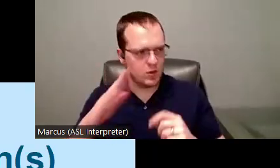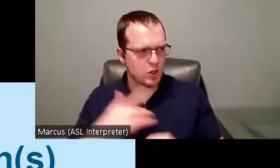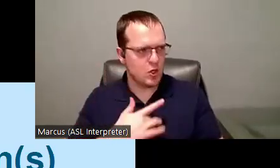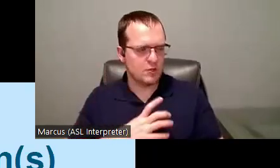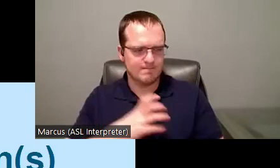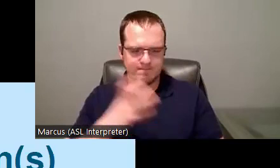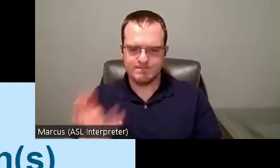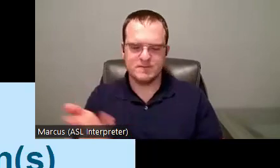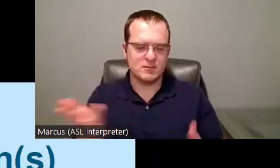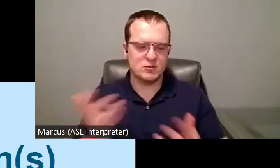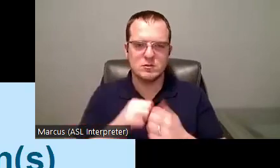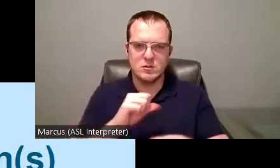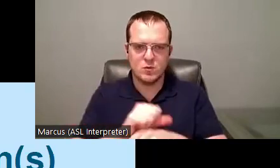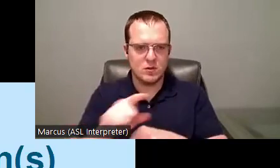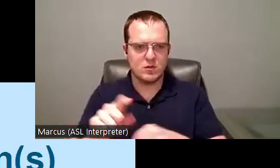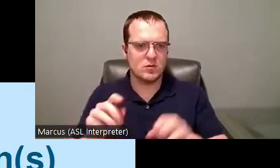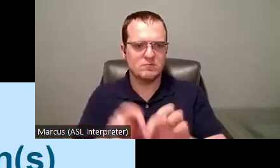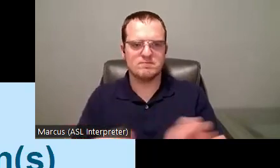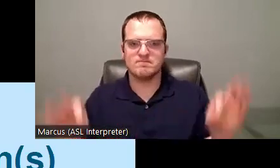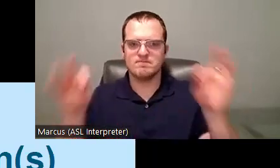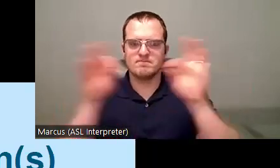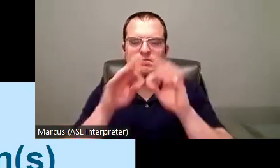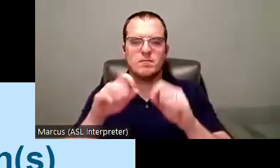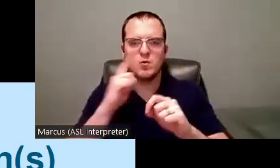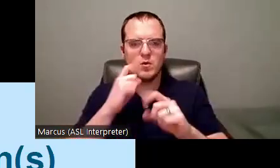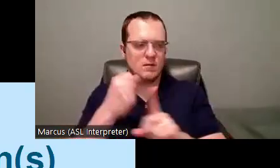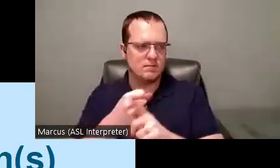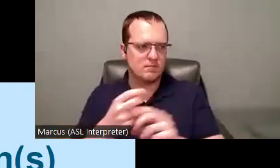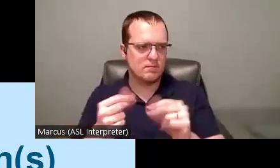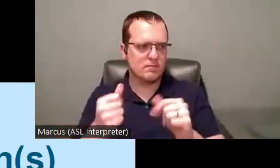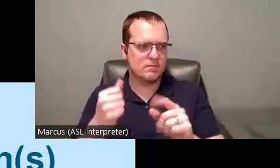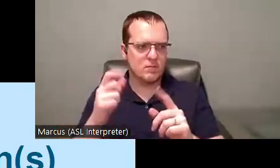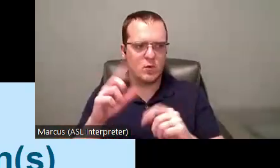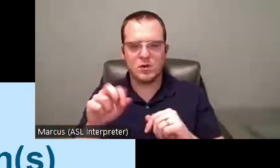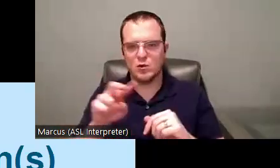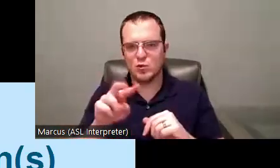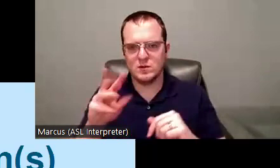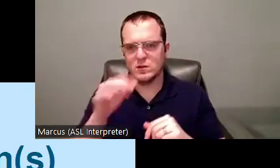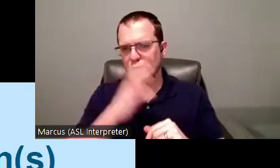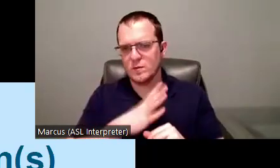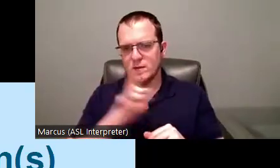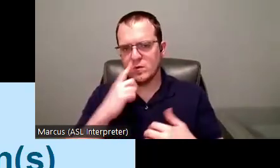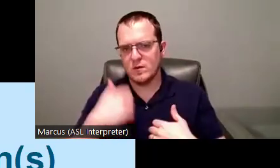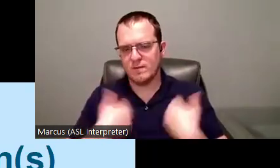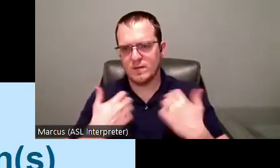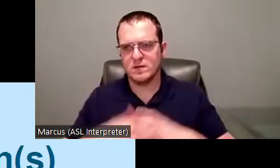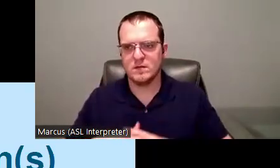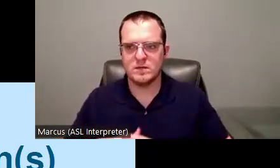and the work they do is invaluable and will have immediate impact on 26 women's lives. Go ahead.